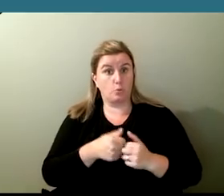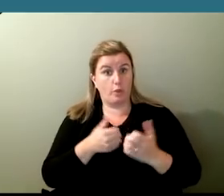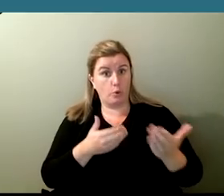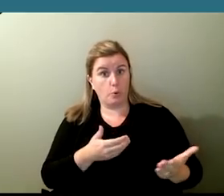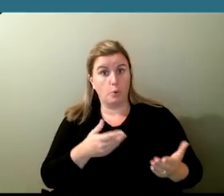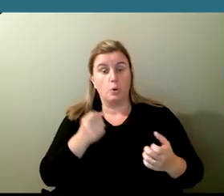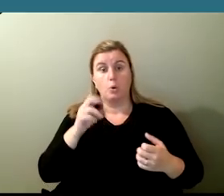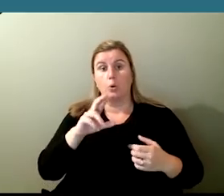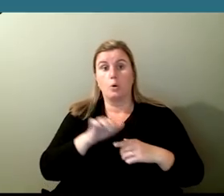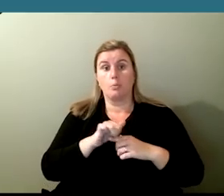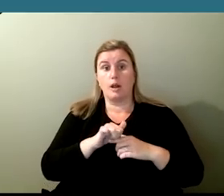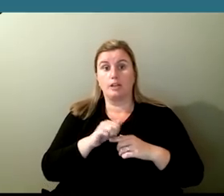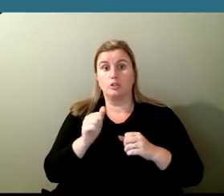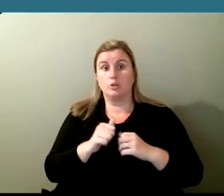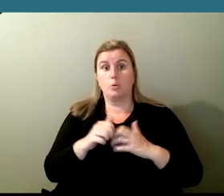gonna practice without